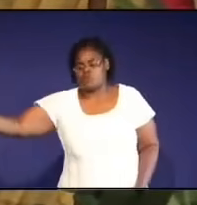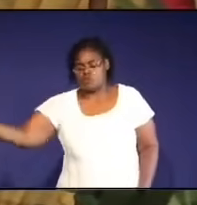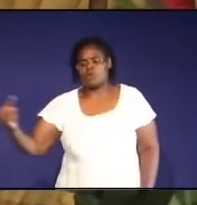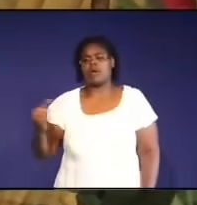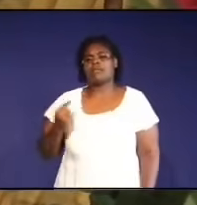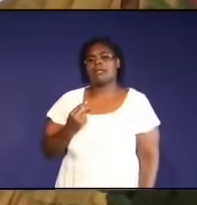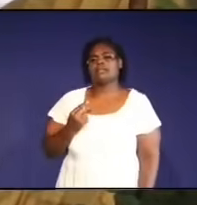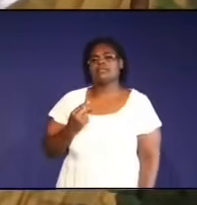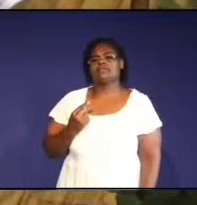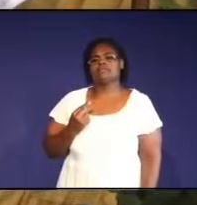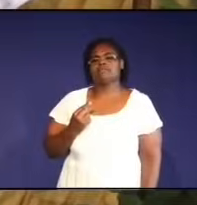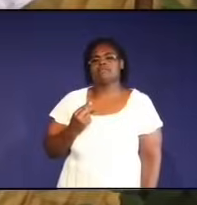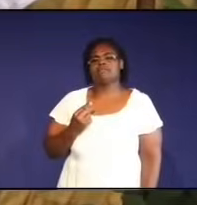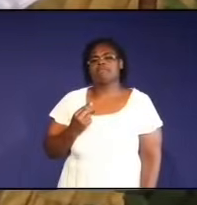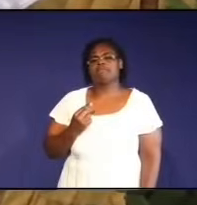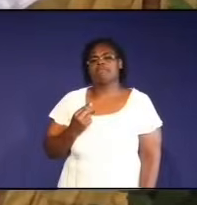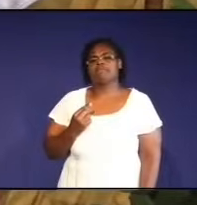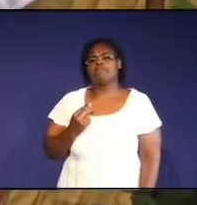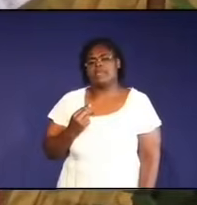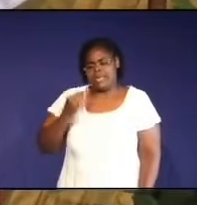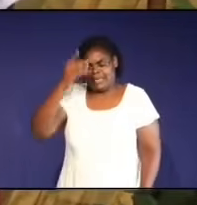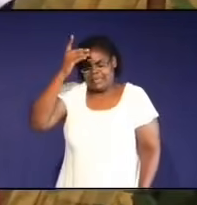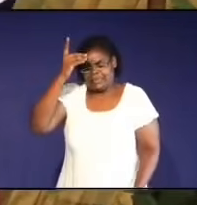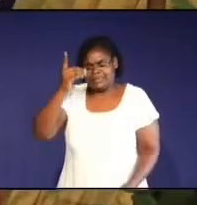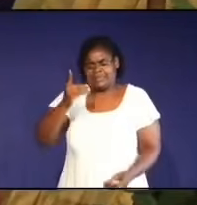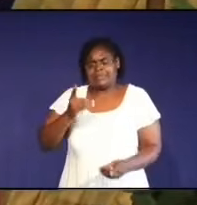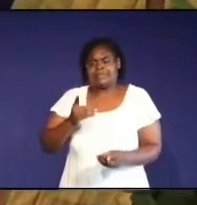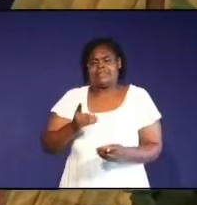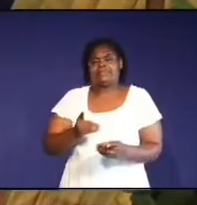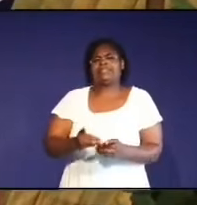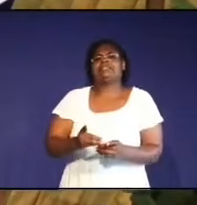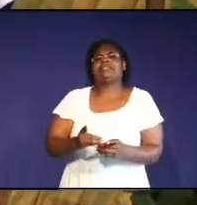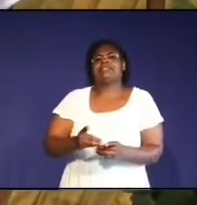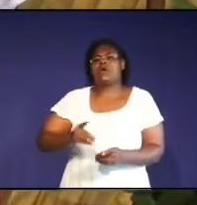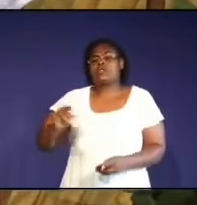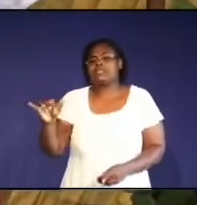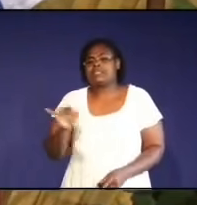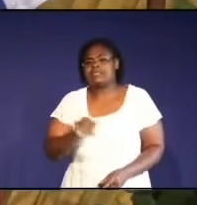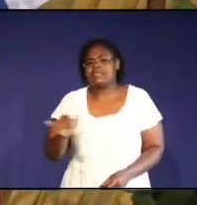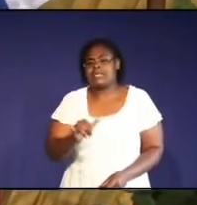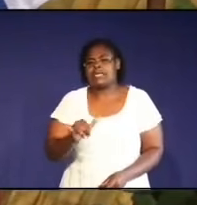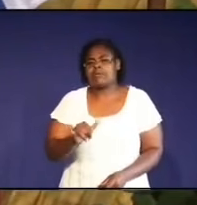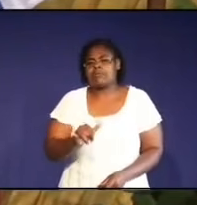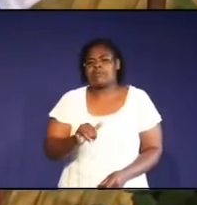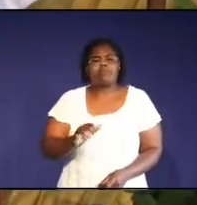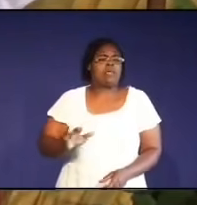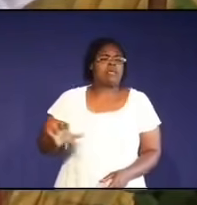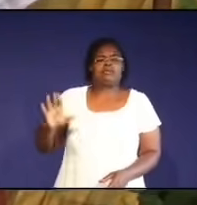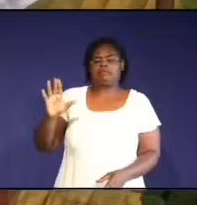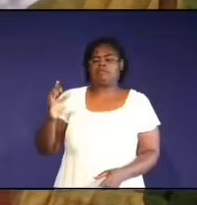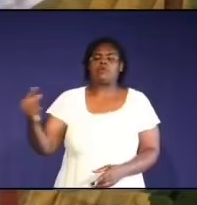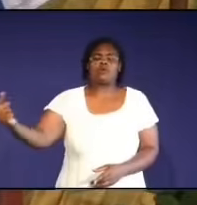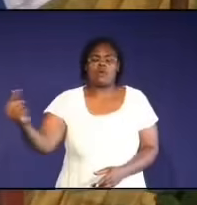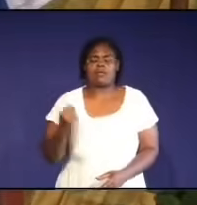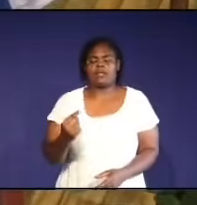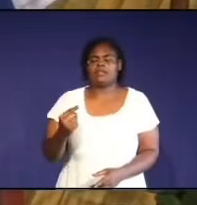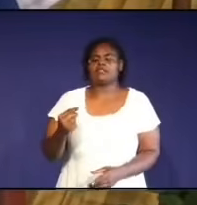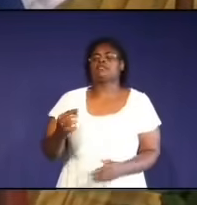a decision to get up from the pig's pen and come back to your father's